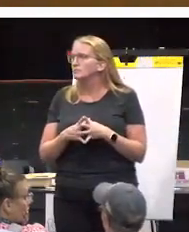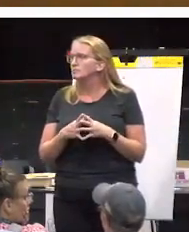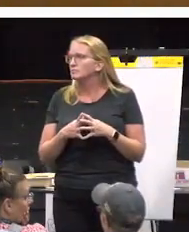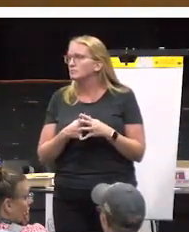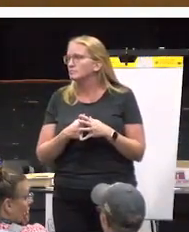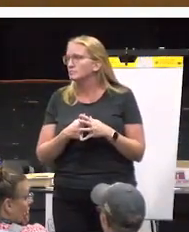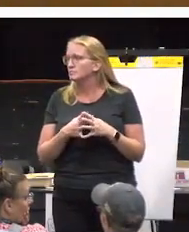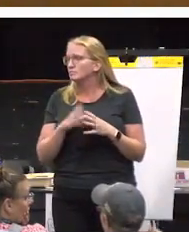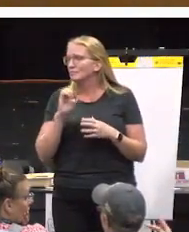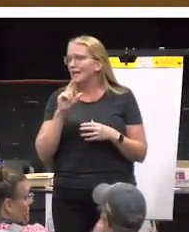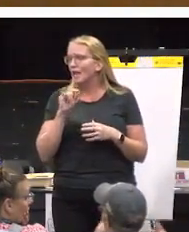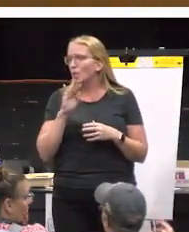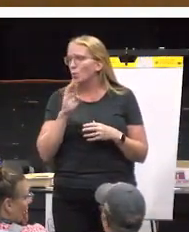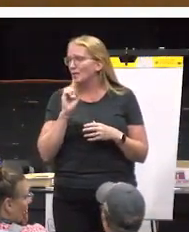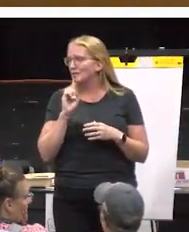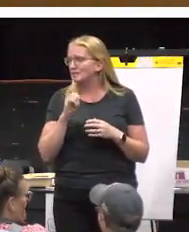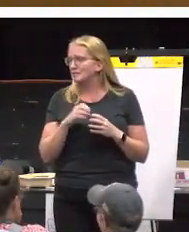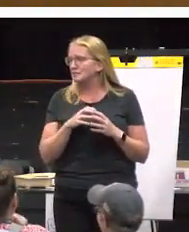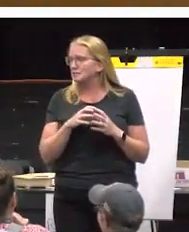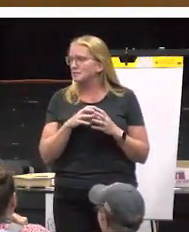Emily Seifert.